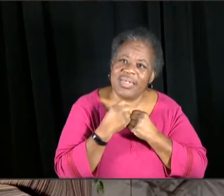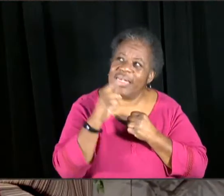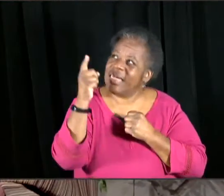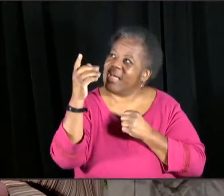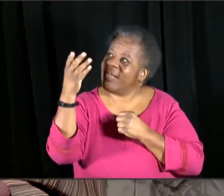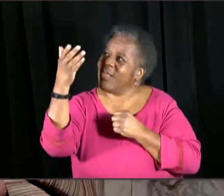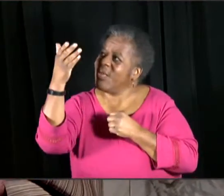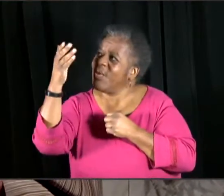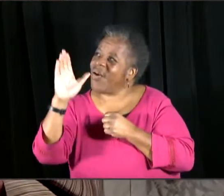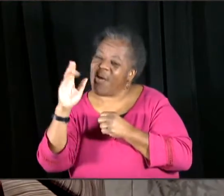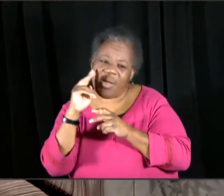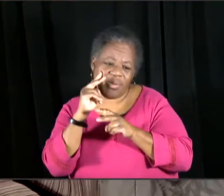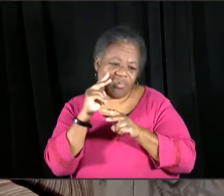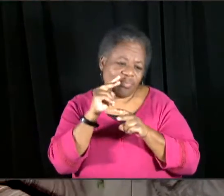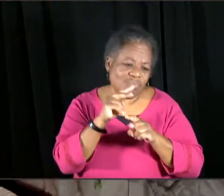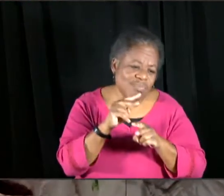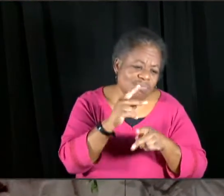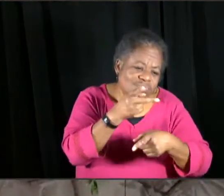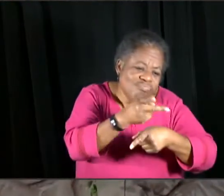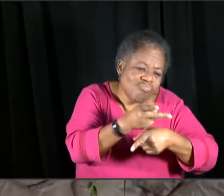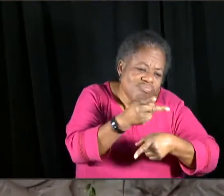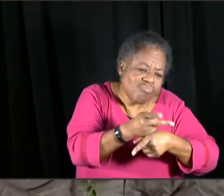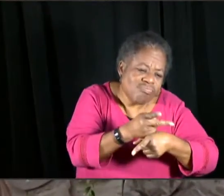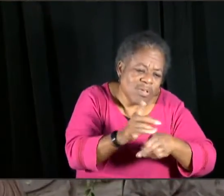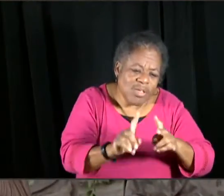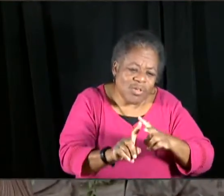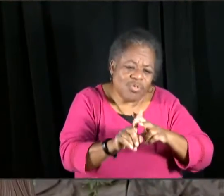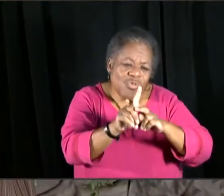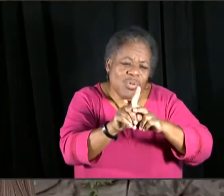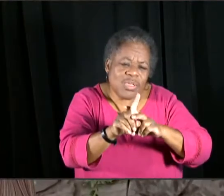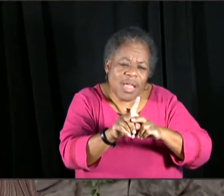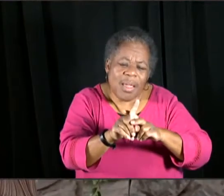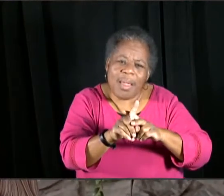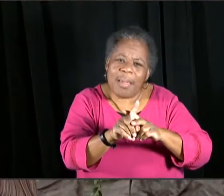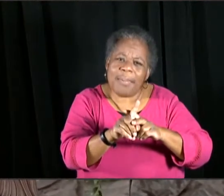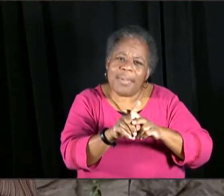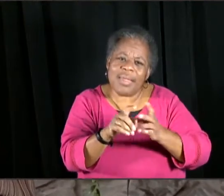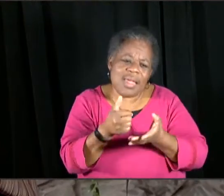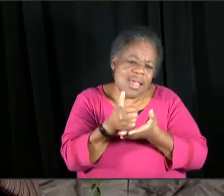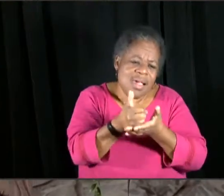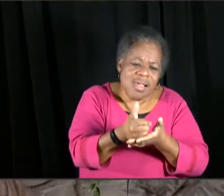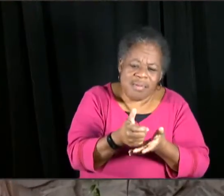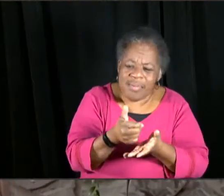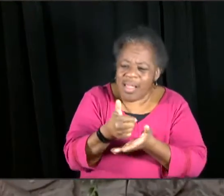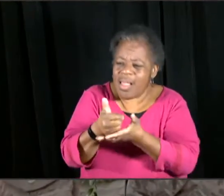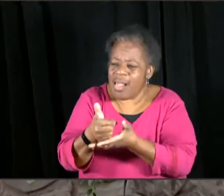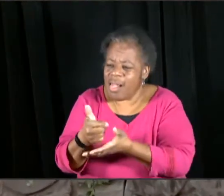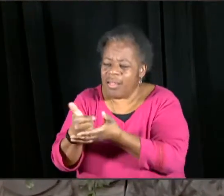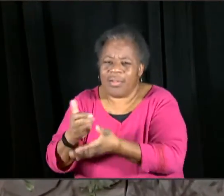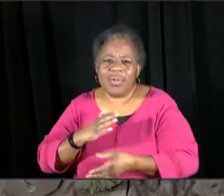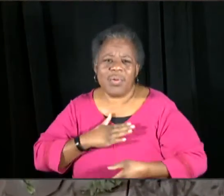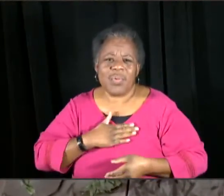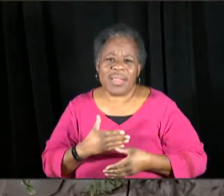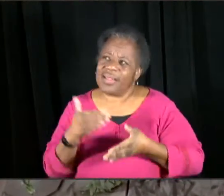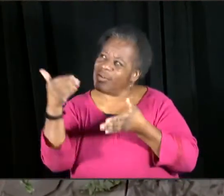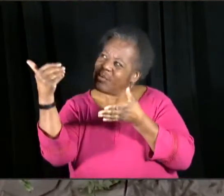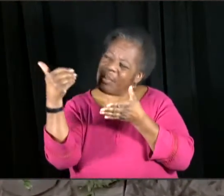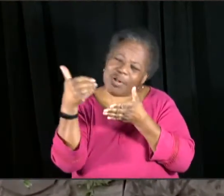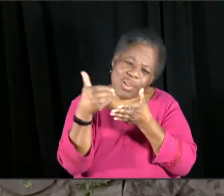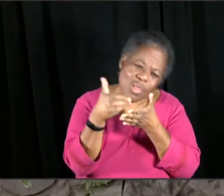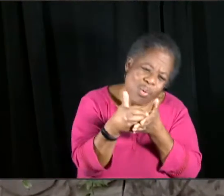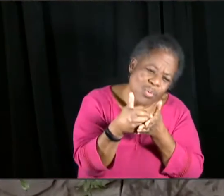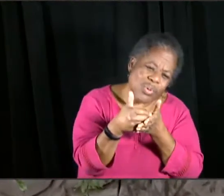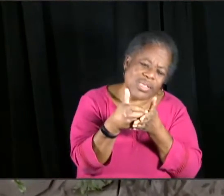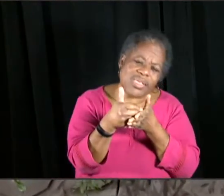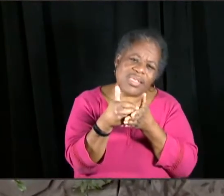and lonely places. He shows up in back alleys and stables. He's willing to come close, to risk